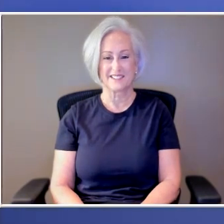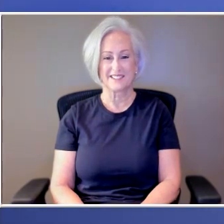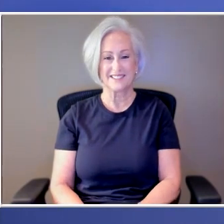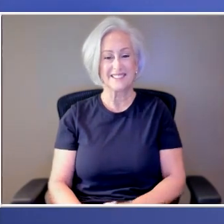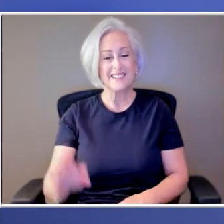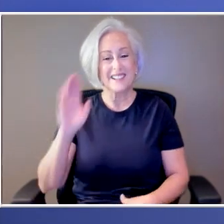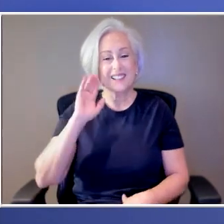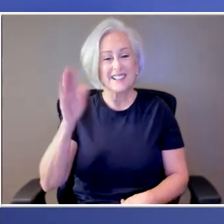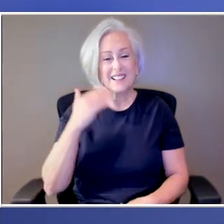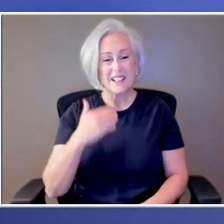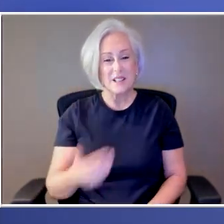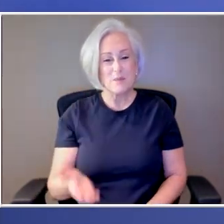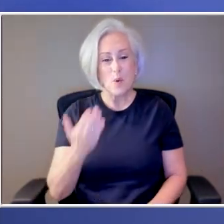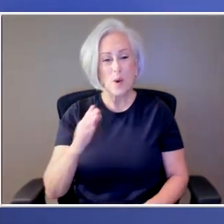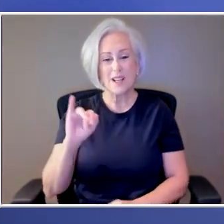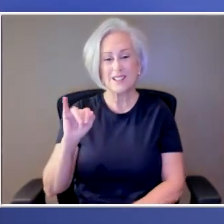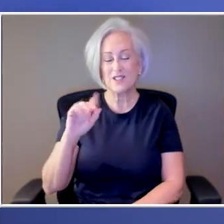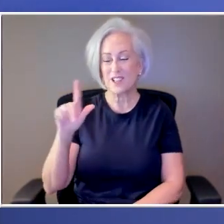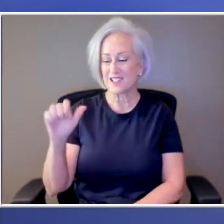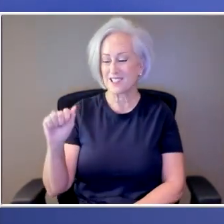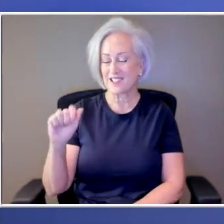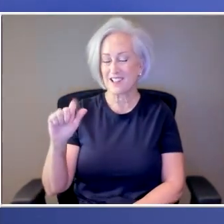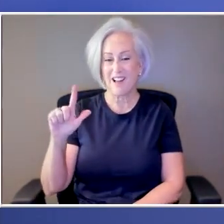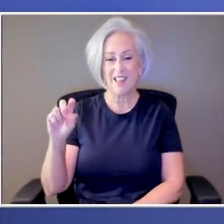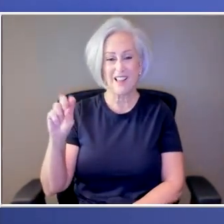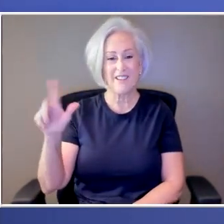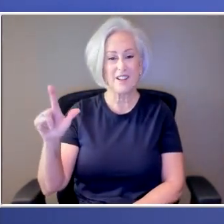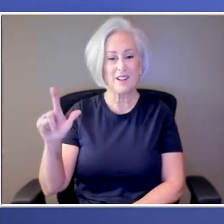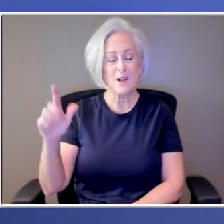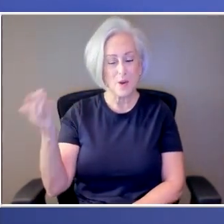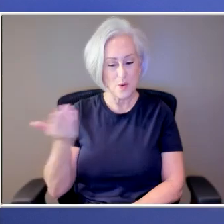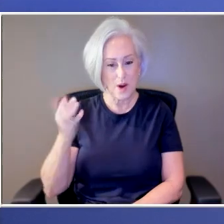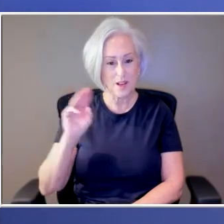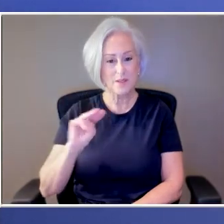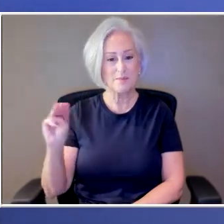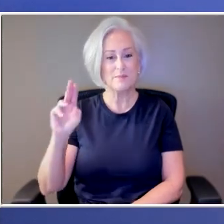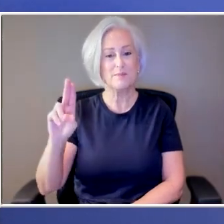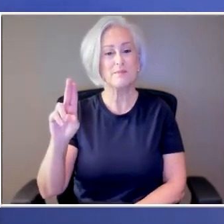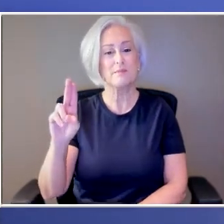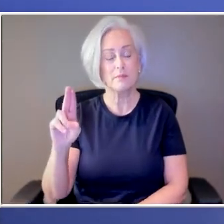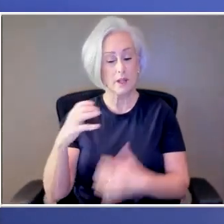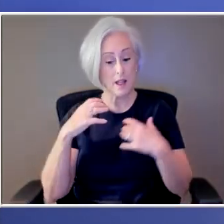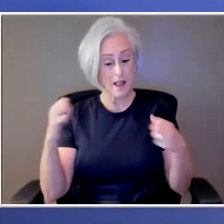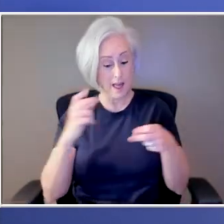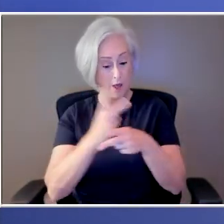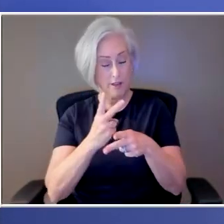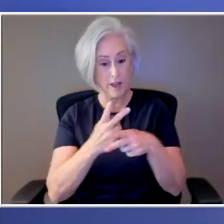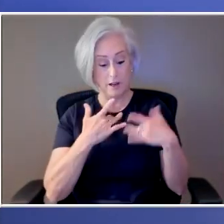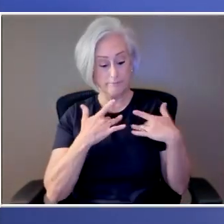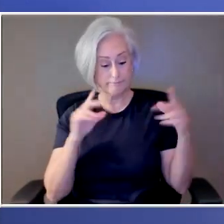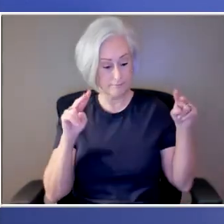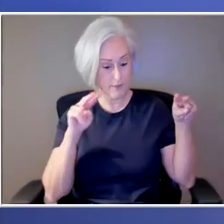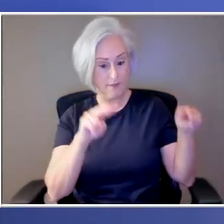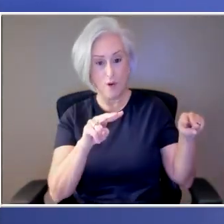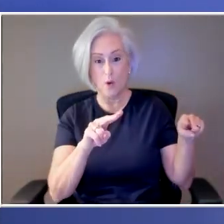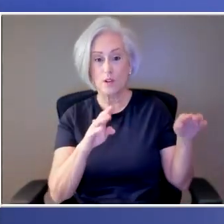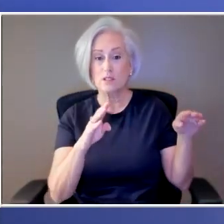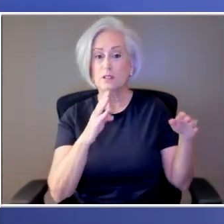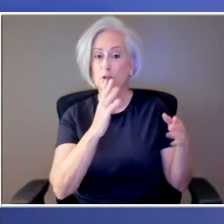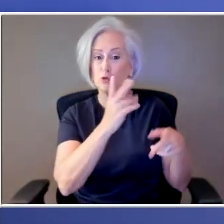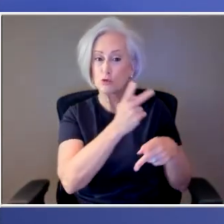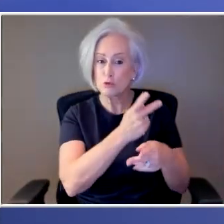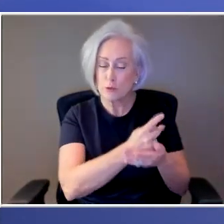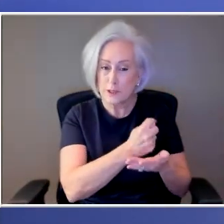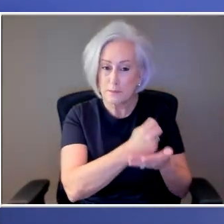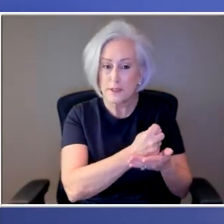Good morning, I'm Jessica Lovell, and welcome to the Morning Medical Update. In healthcare, we often focus on the treatments, medications, and